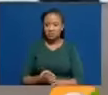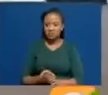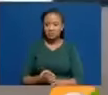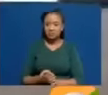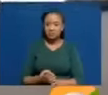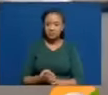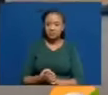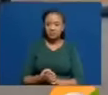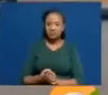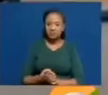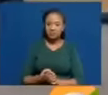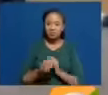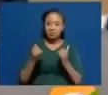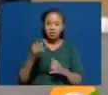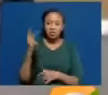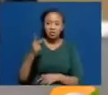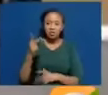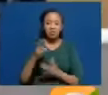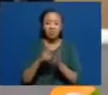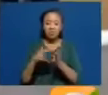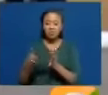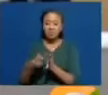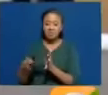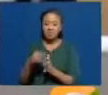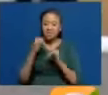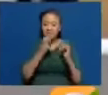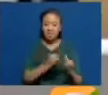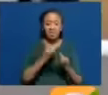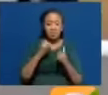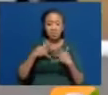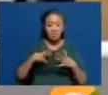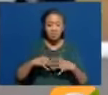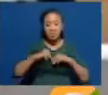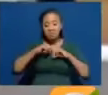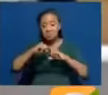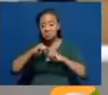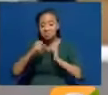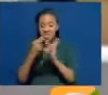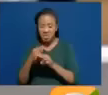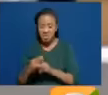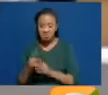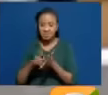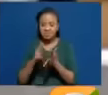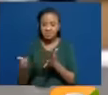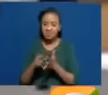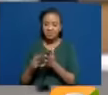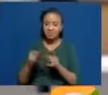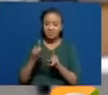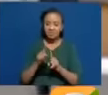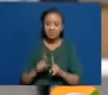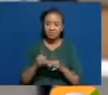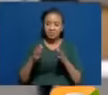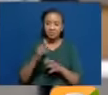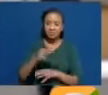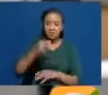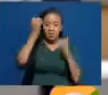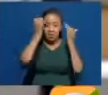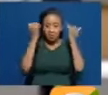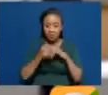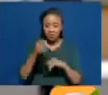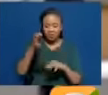they fall, both big names and newcomers. The High Court judgment struck out all the 50 appointments